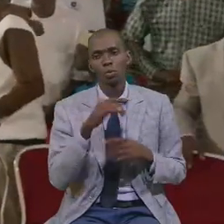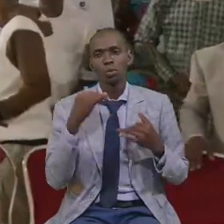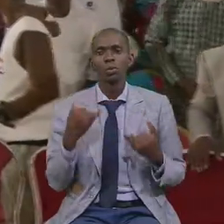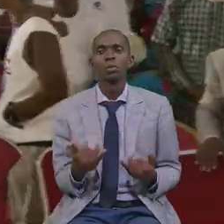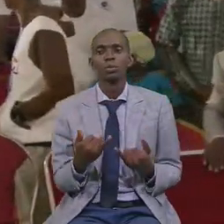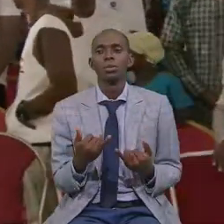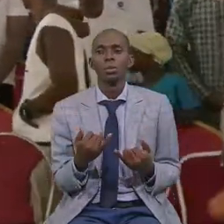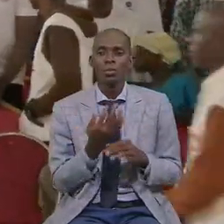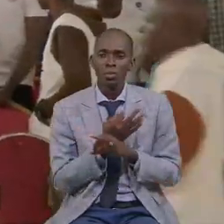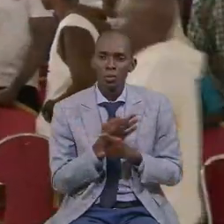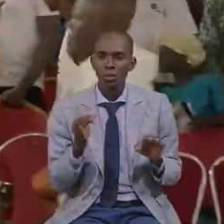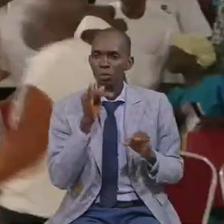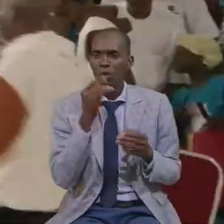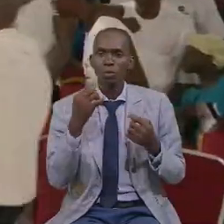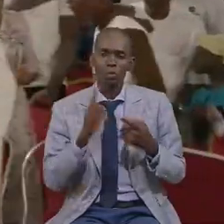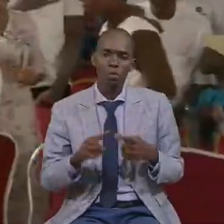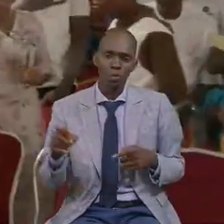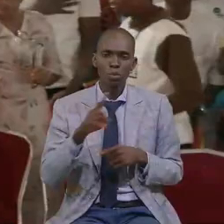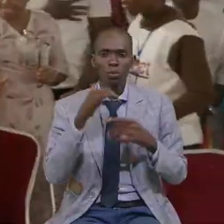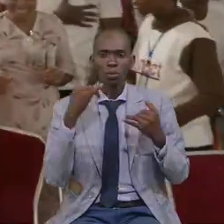Freedom is coming your way.